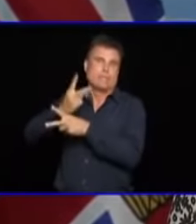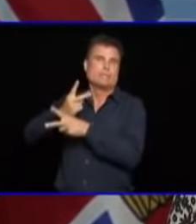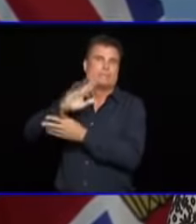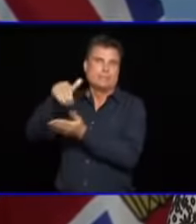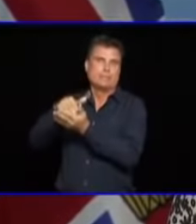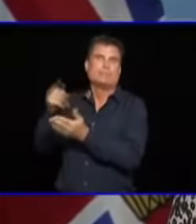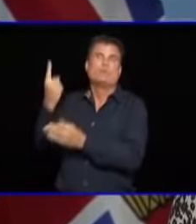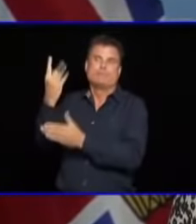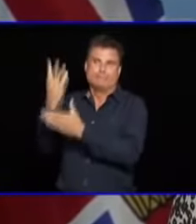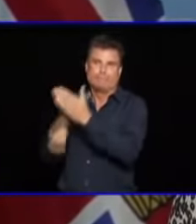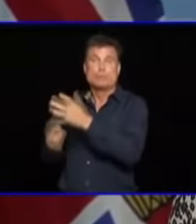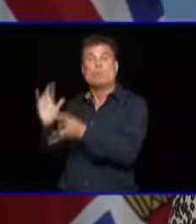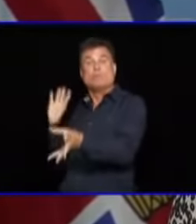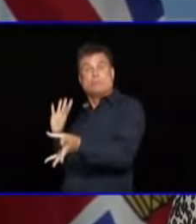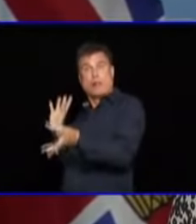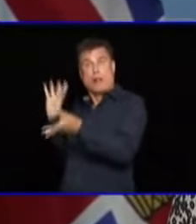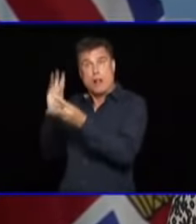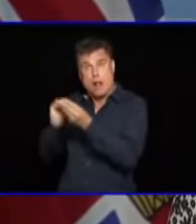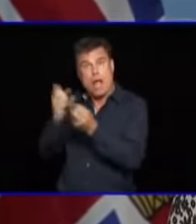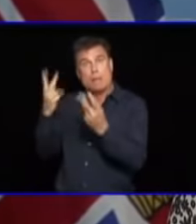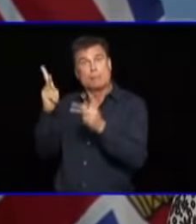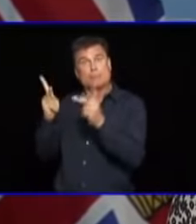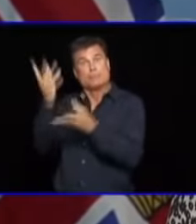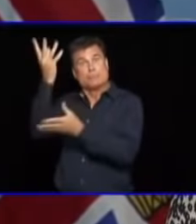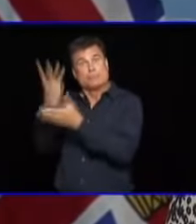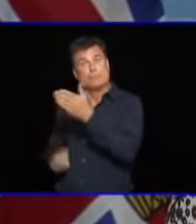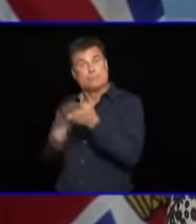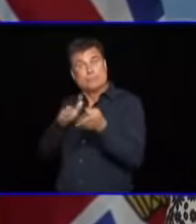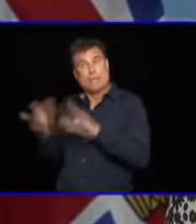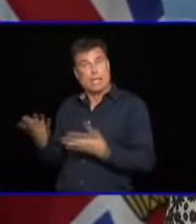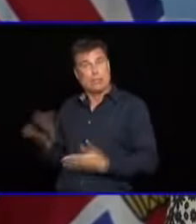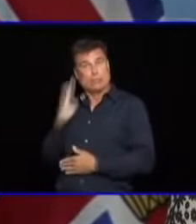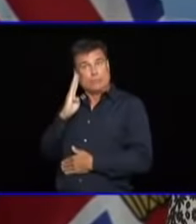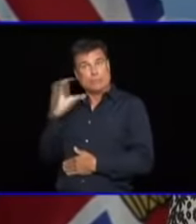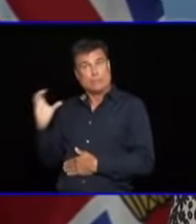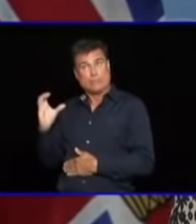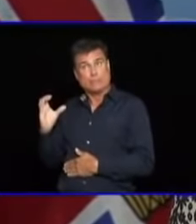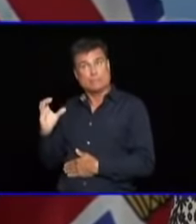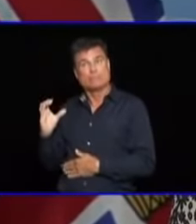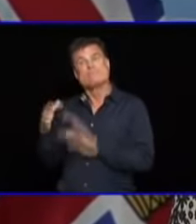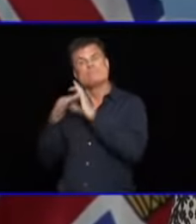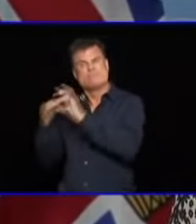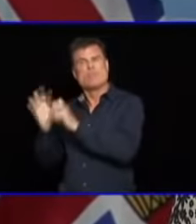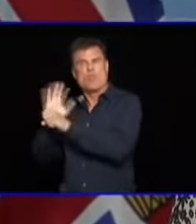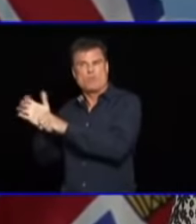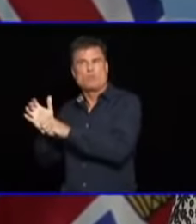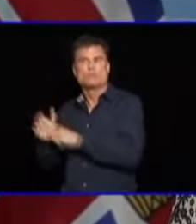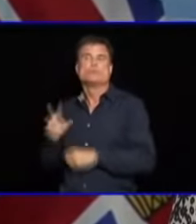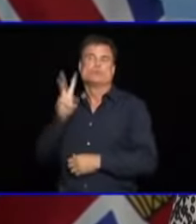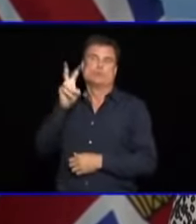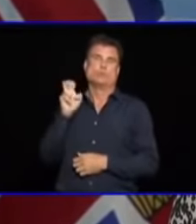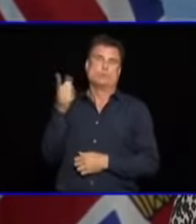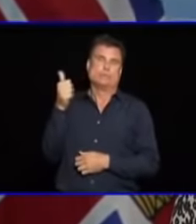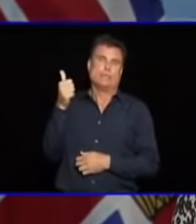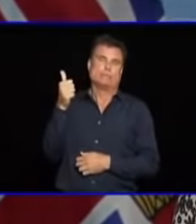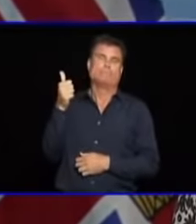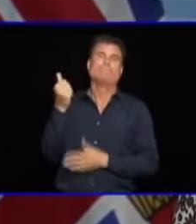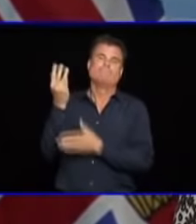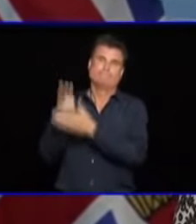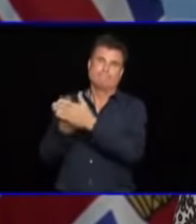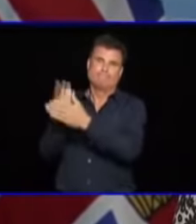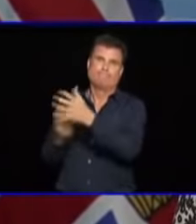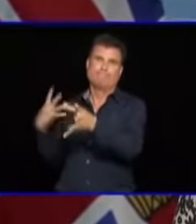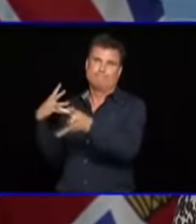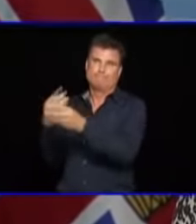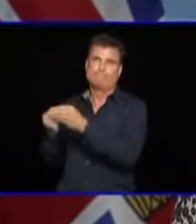in BC to 210. And as always, our condolences and our thoughts go to the families, the communities,